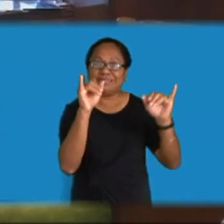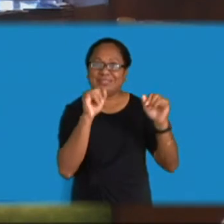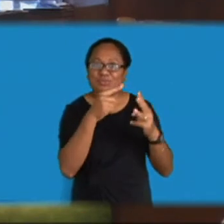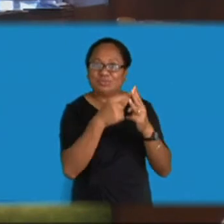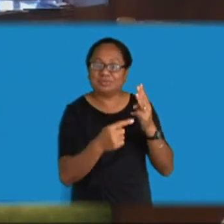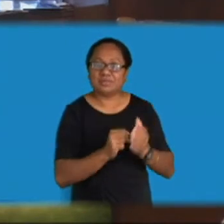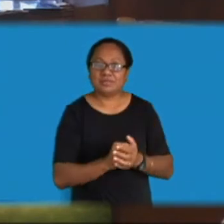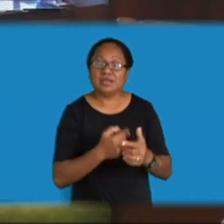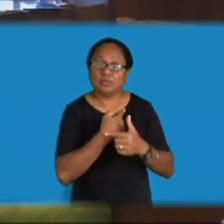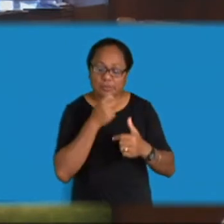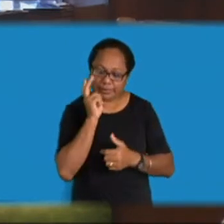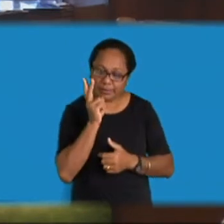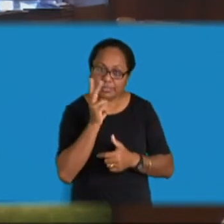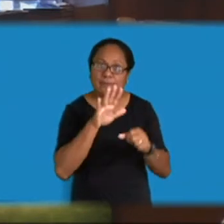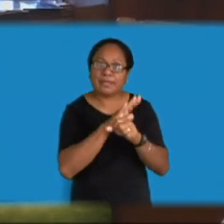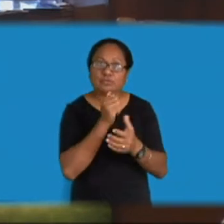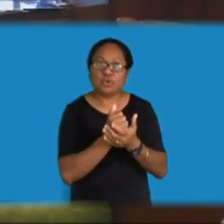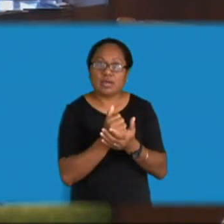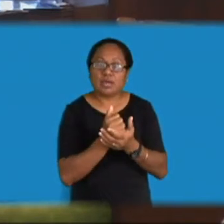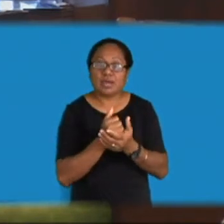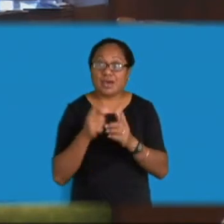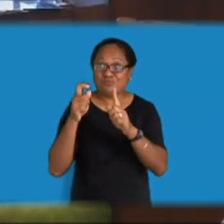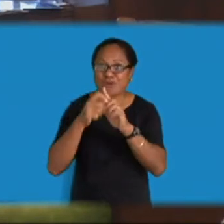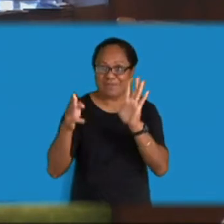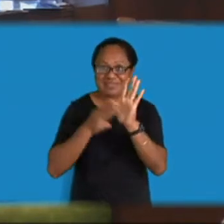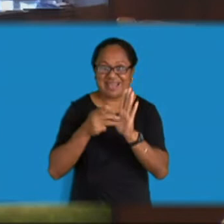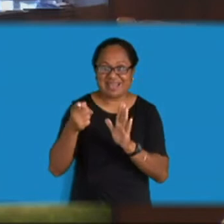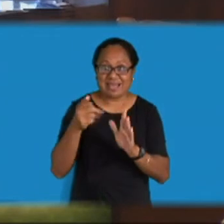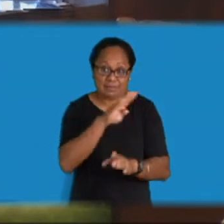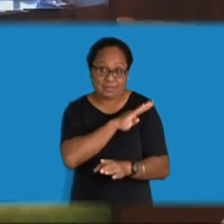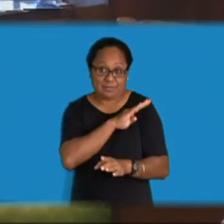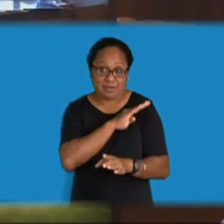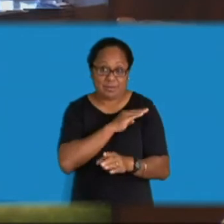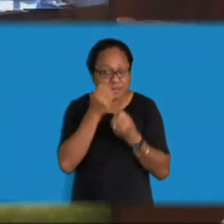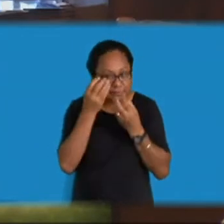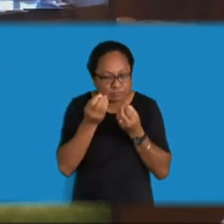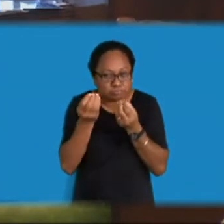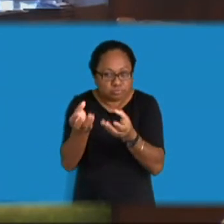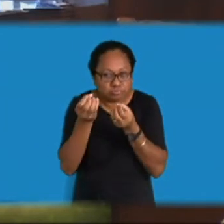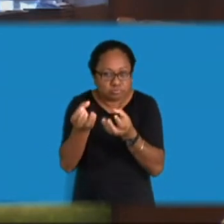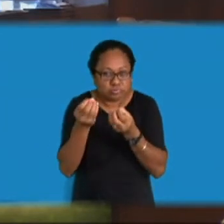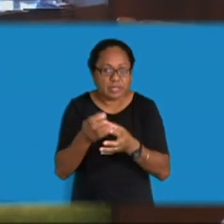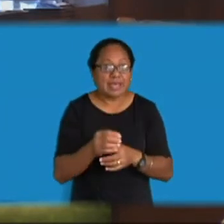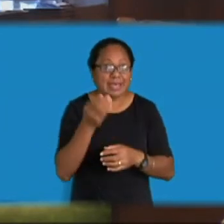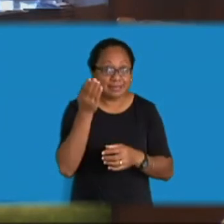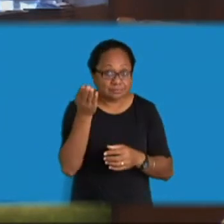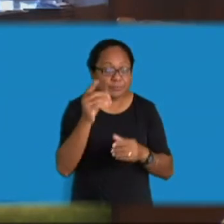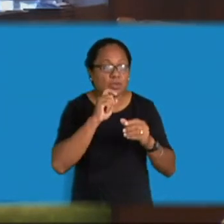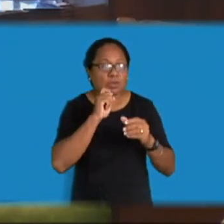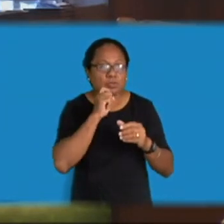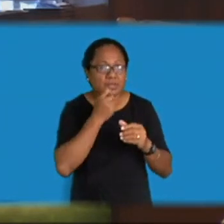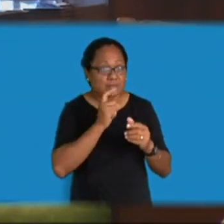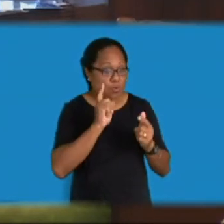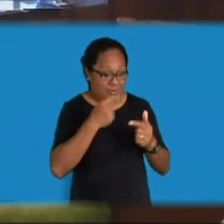once again make sure that the Prime Minister is well briefed, and the Prime Minister will also clearly lay out position on the table with respect to